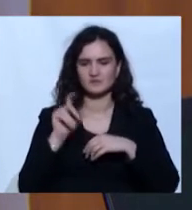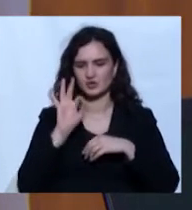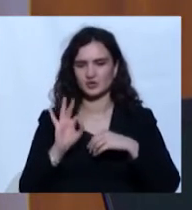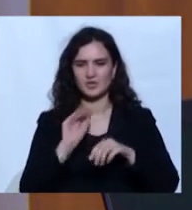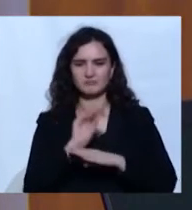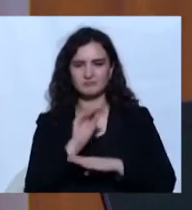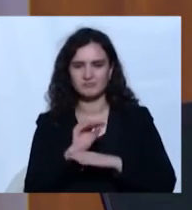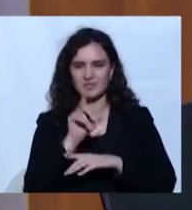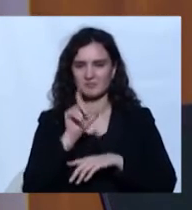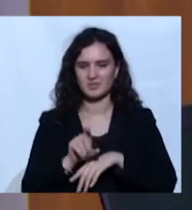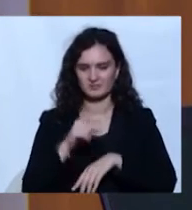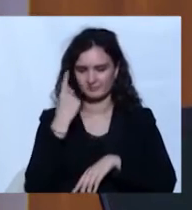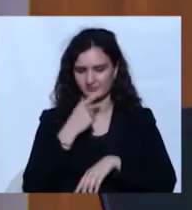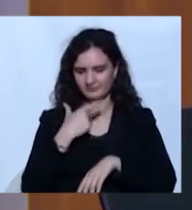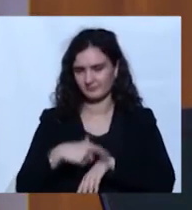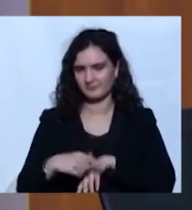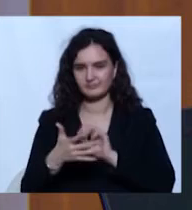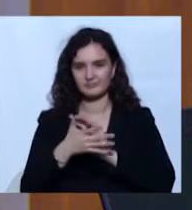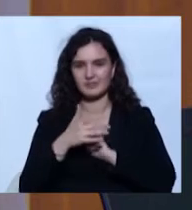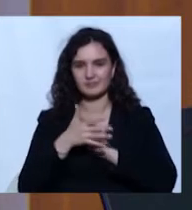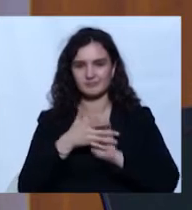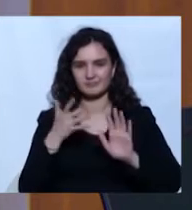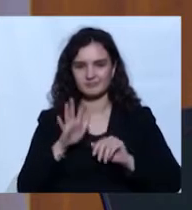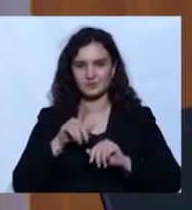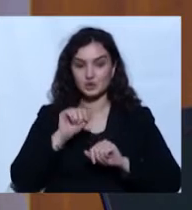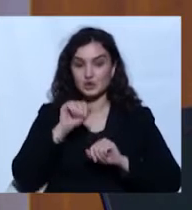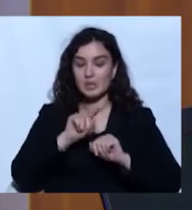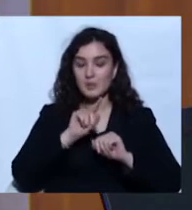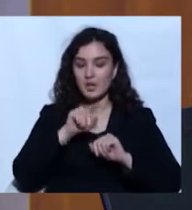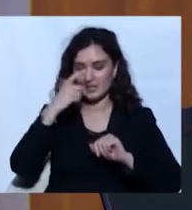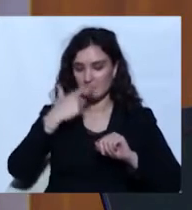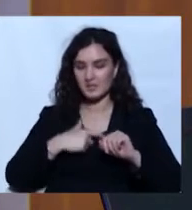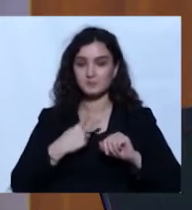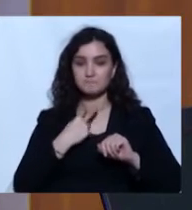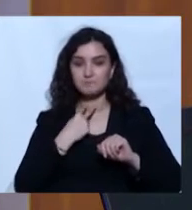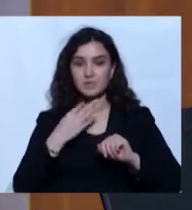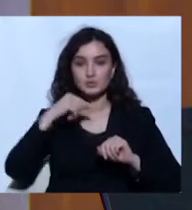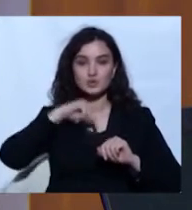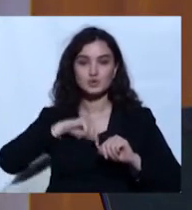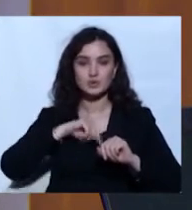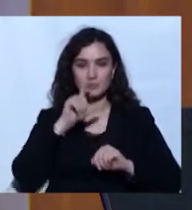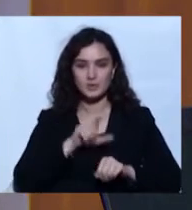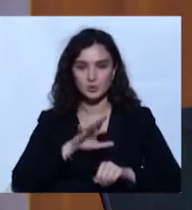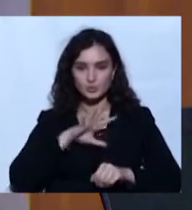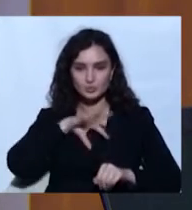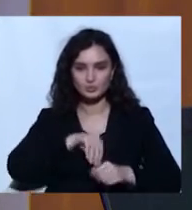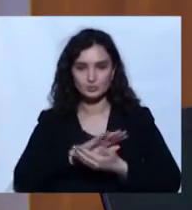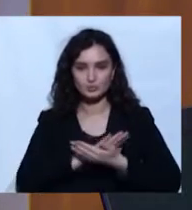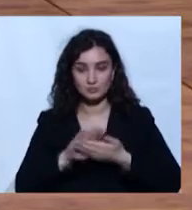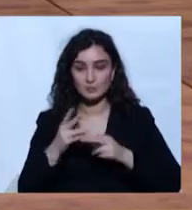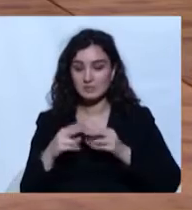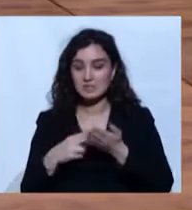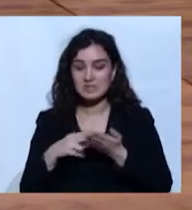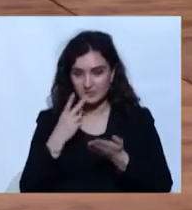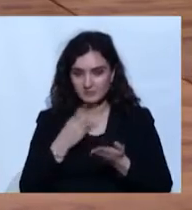look, not understanding who they might be inside. And this book brings that theme out